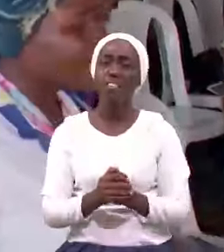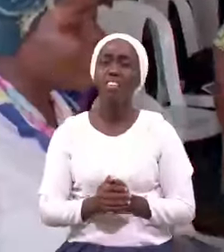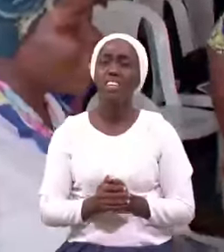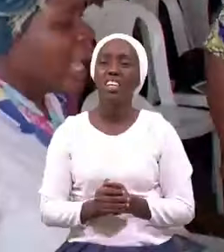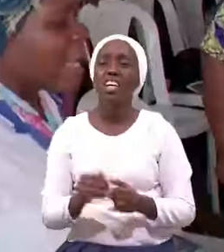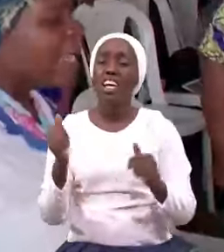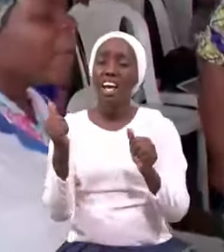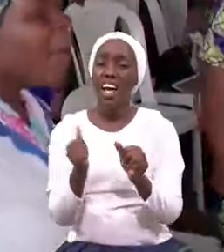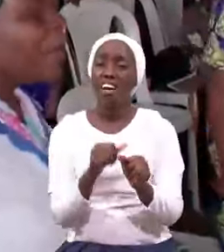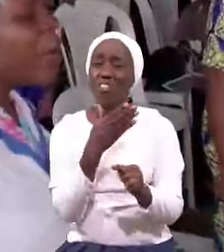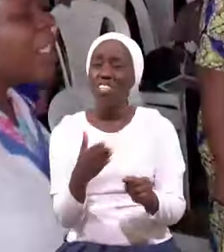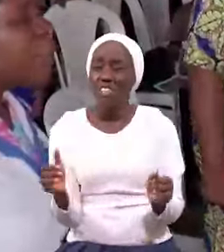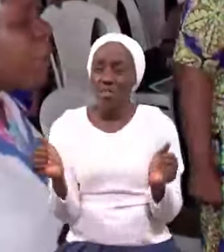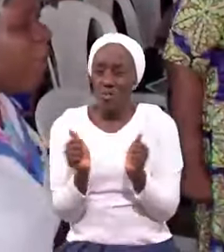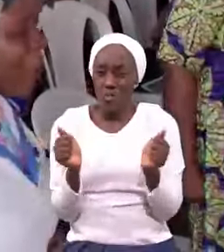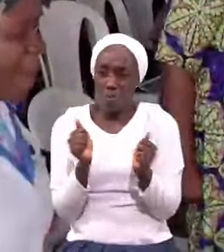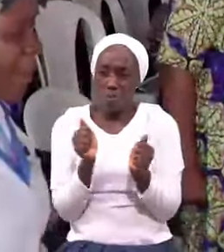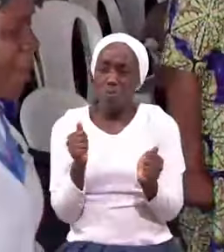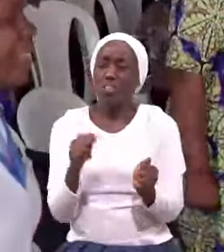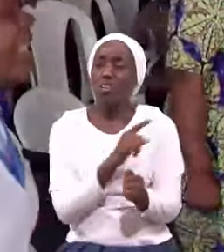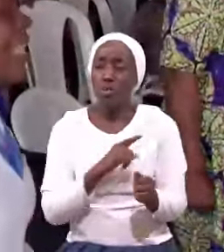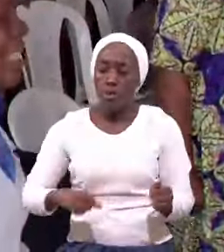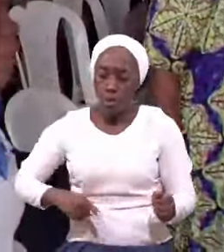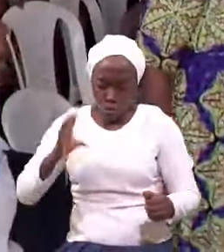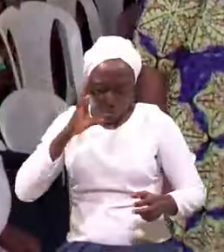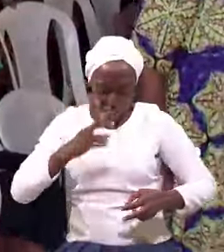Everything cold, the Lord will revive.